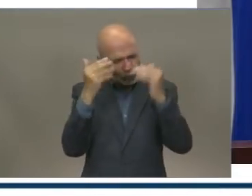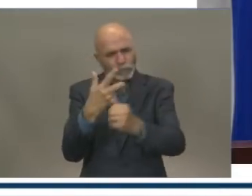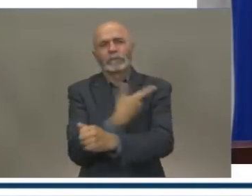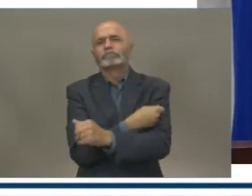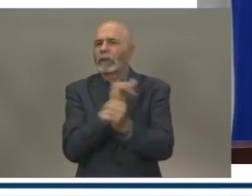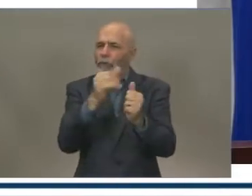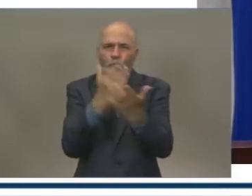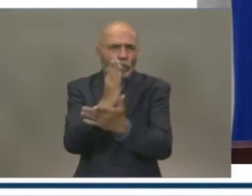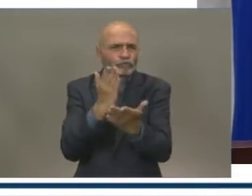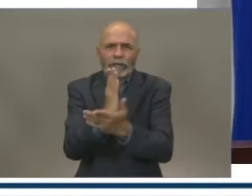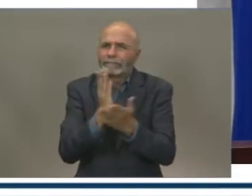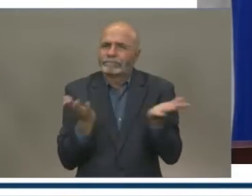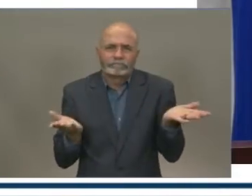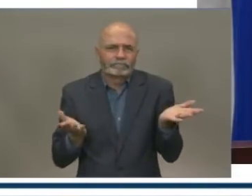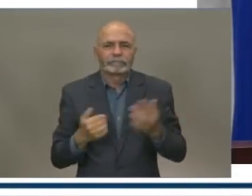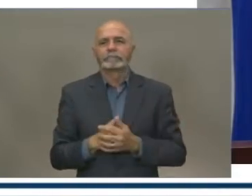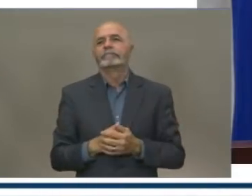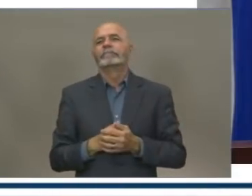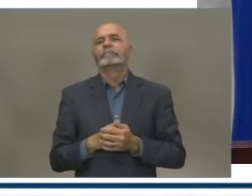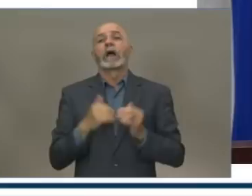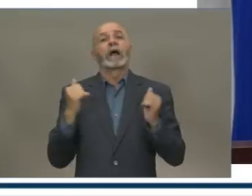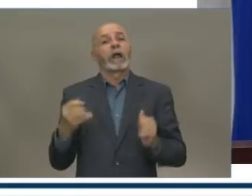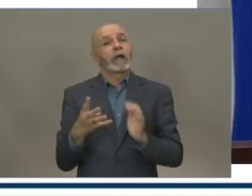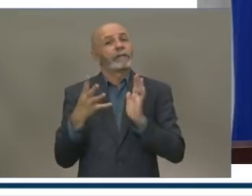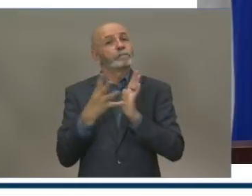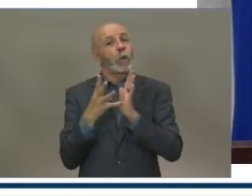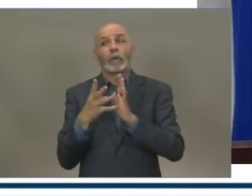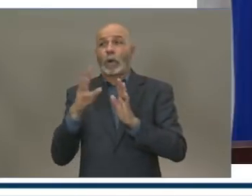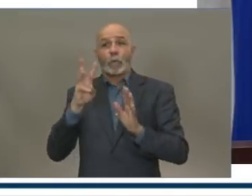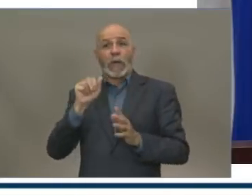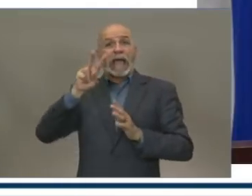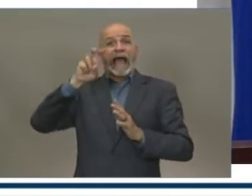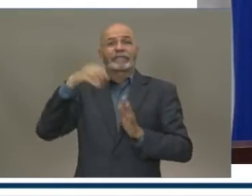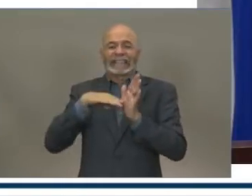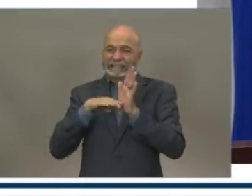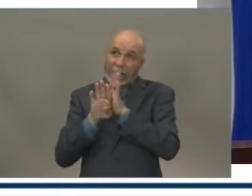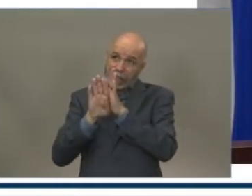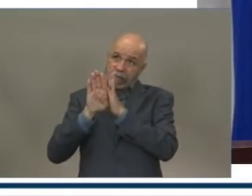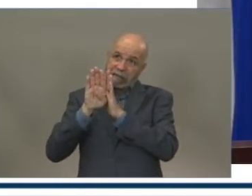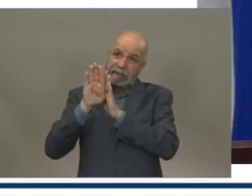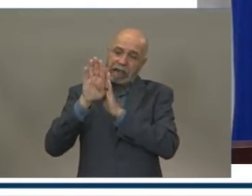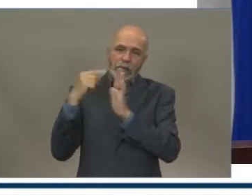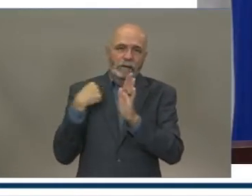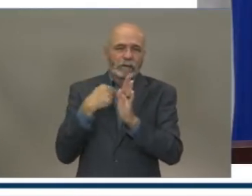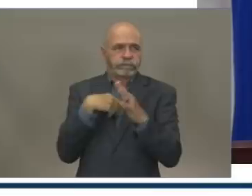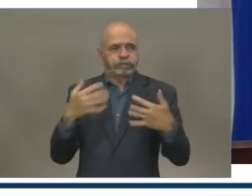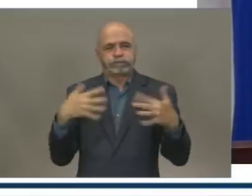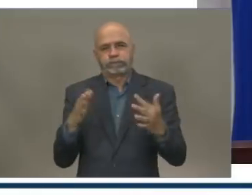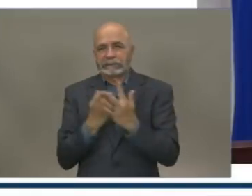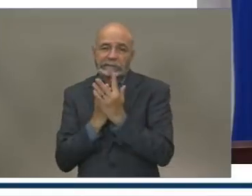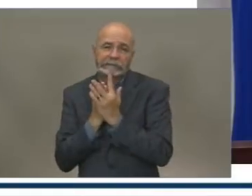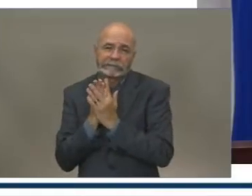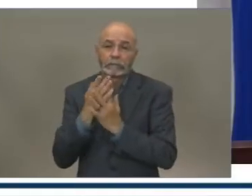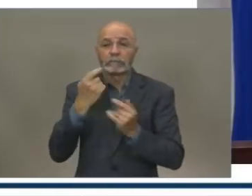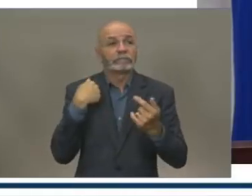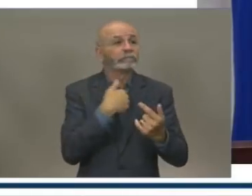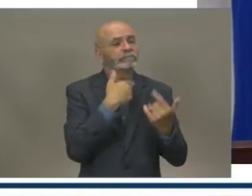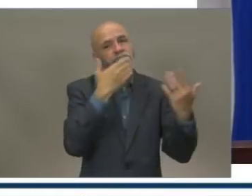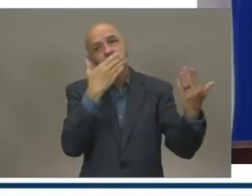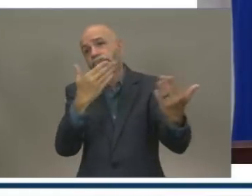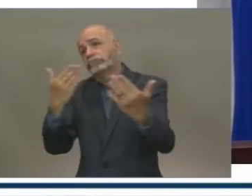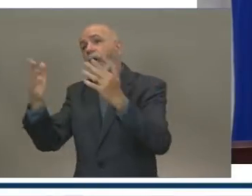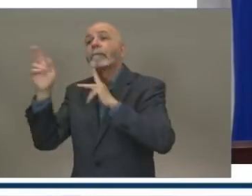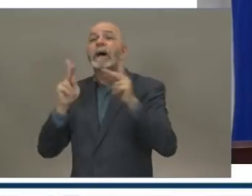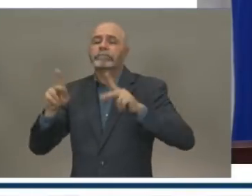And as we navigate our way through this fourth wave, I want to thank Nova Scotians for sticking with us and continuing to follow our public health measures. It's